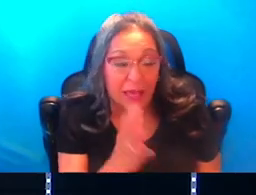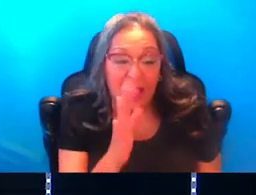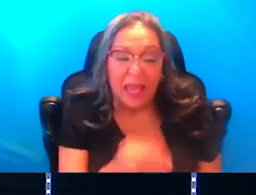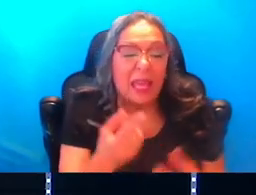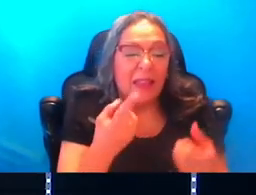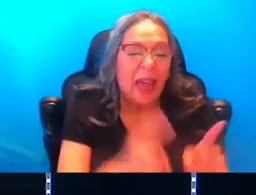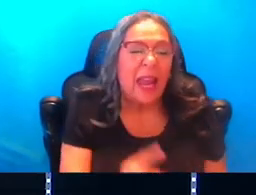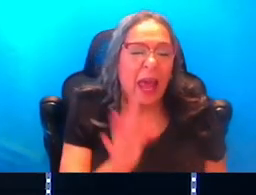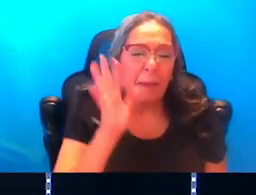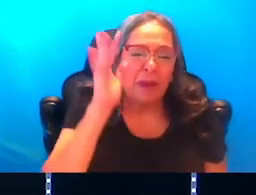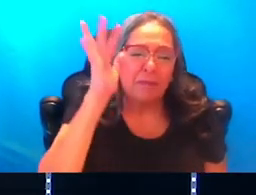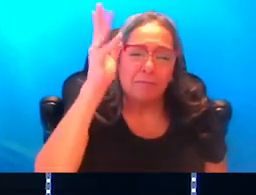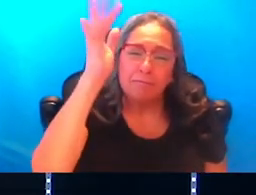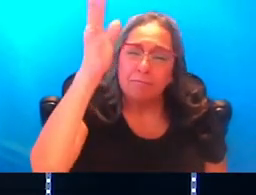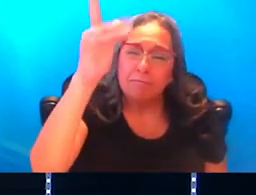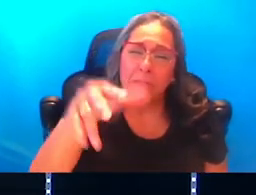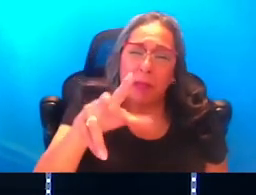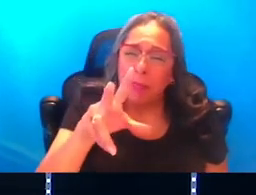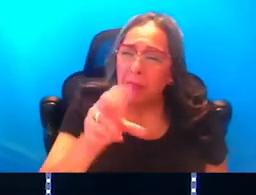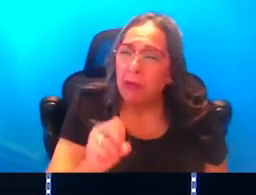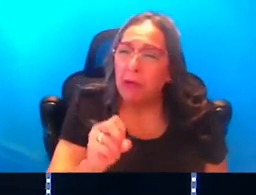later. It's a long time.